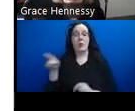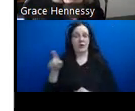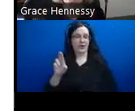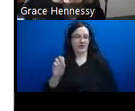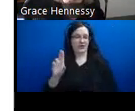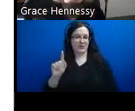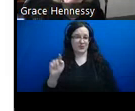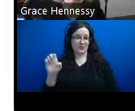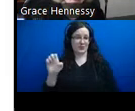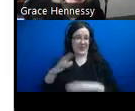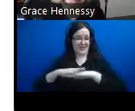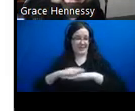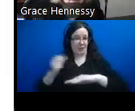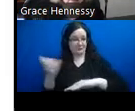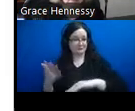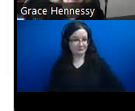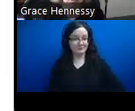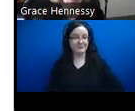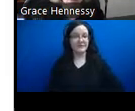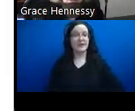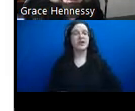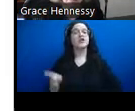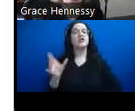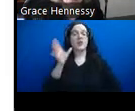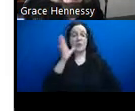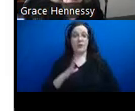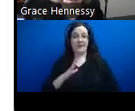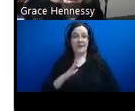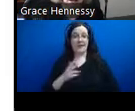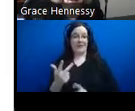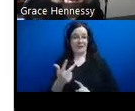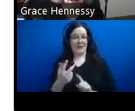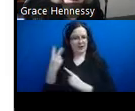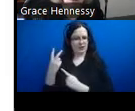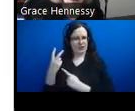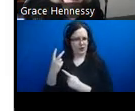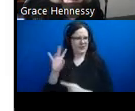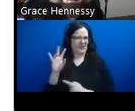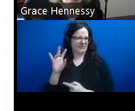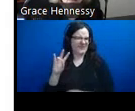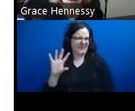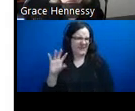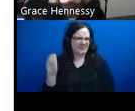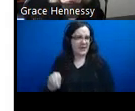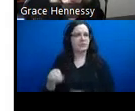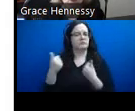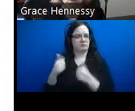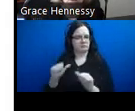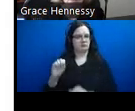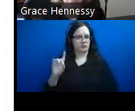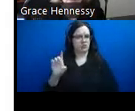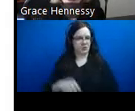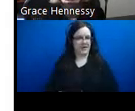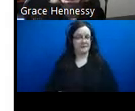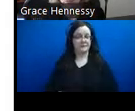activity. 2 of the 3 women, or 75% of the women, had attempted suicide. And what Dr. Moran took away from the